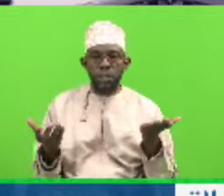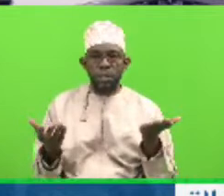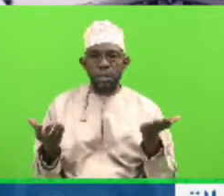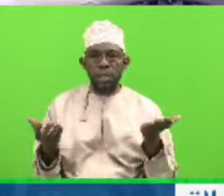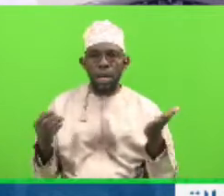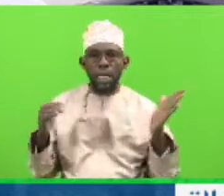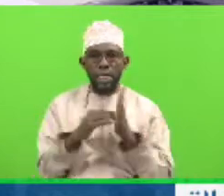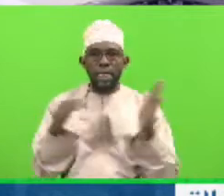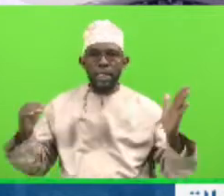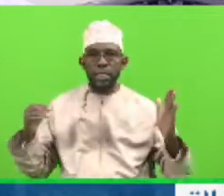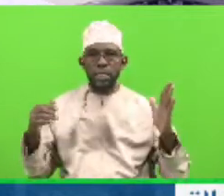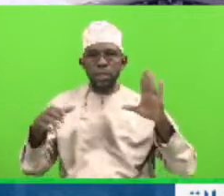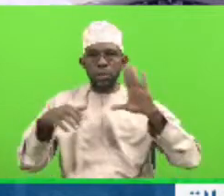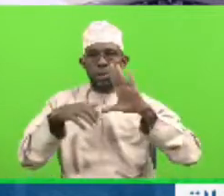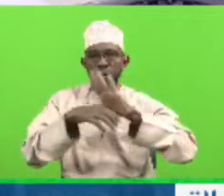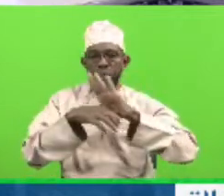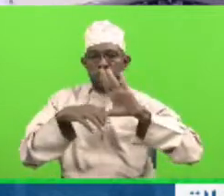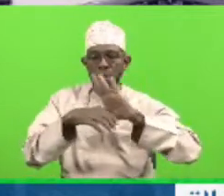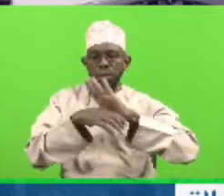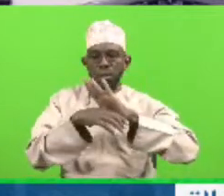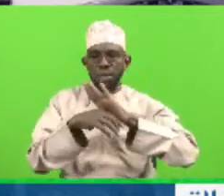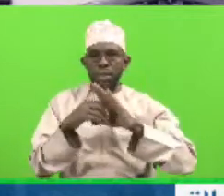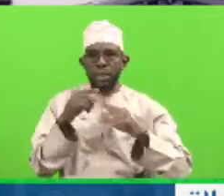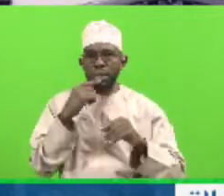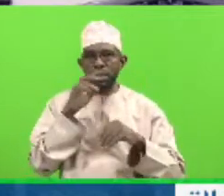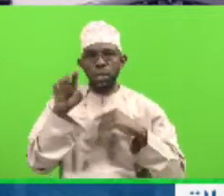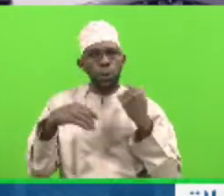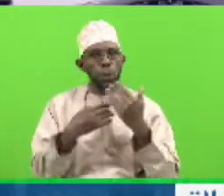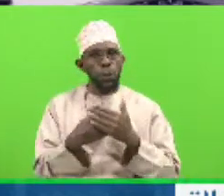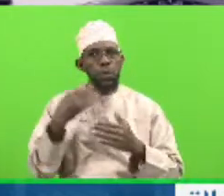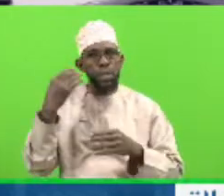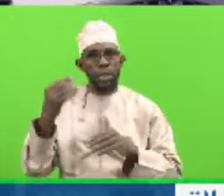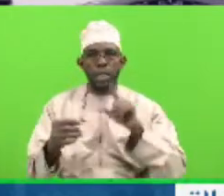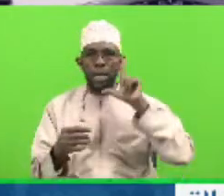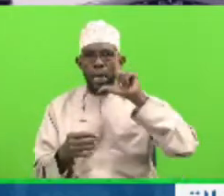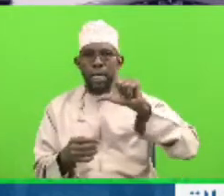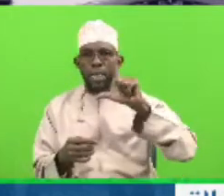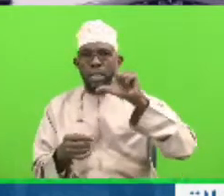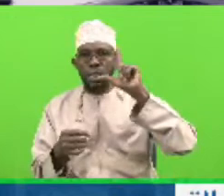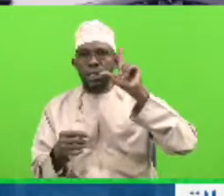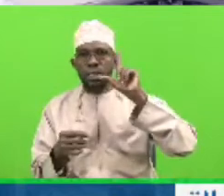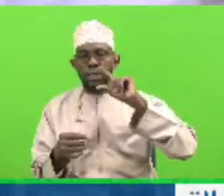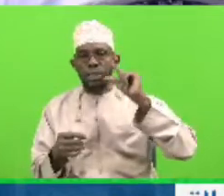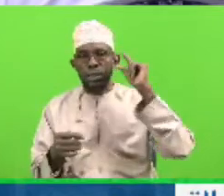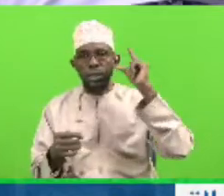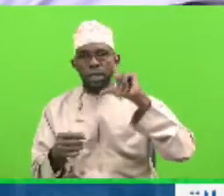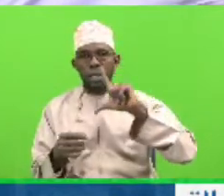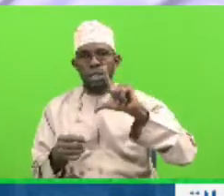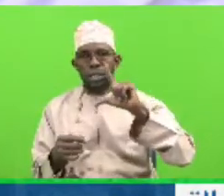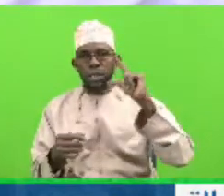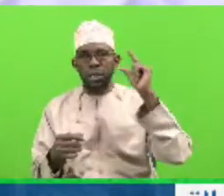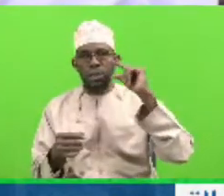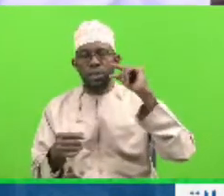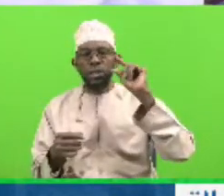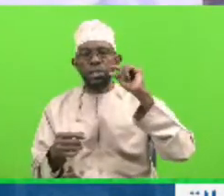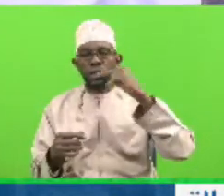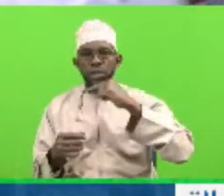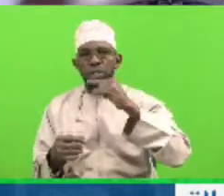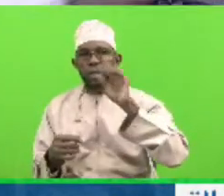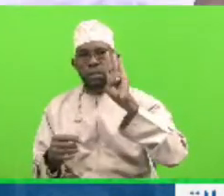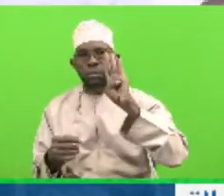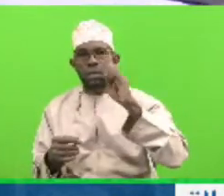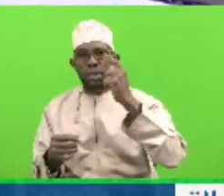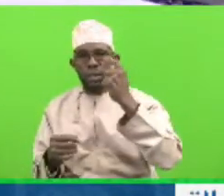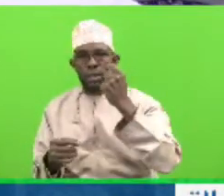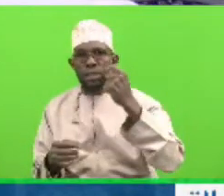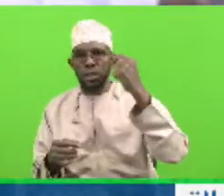against homosexuality? And when you look at all these, LGBTQ, all of them fall under homosexuality.